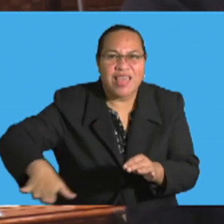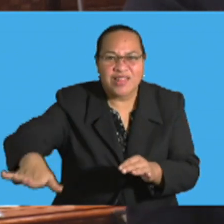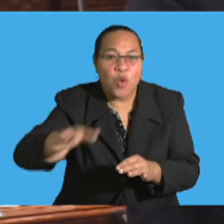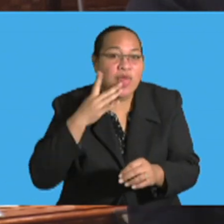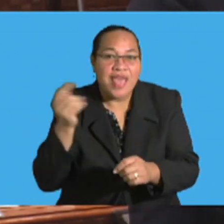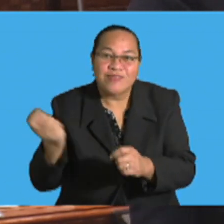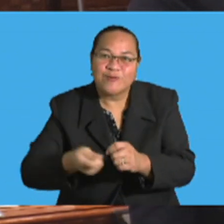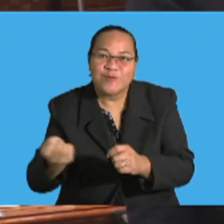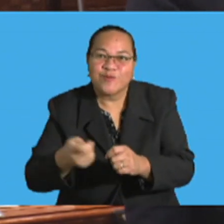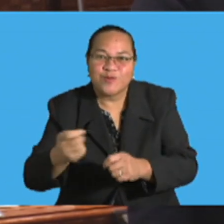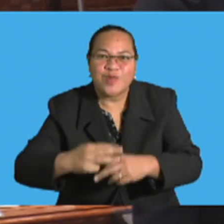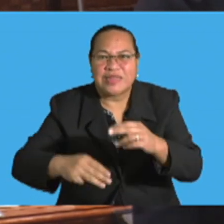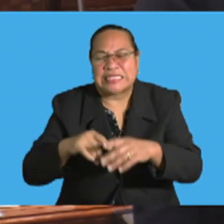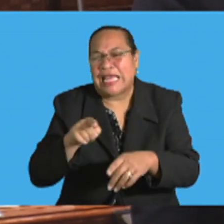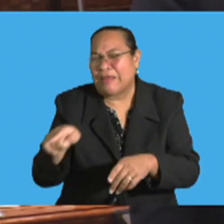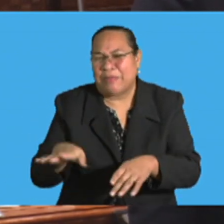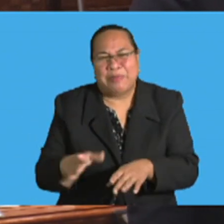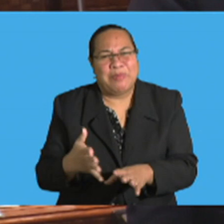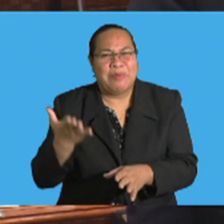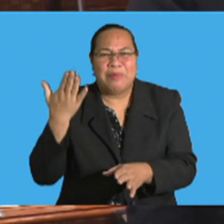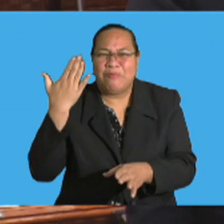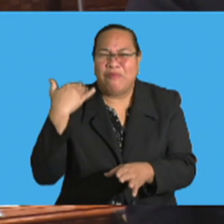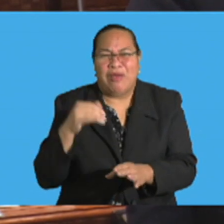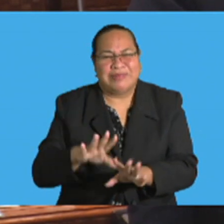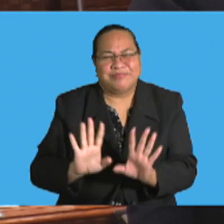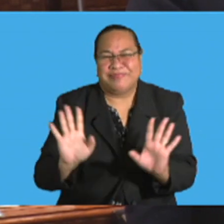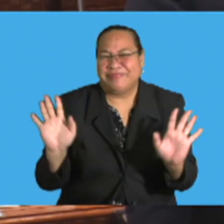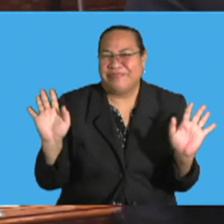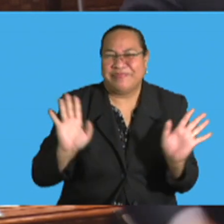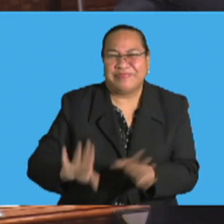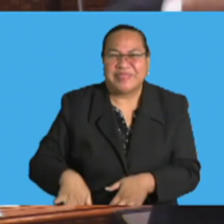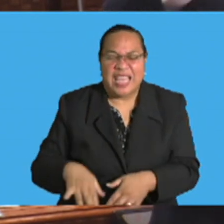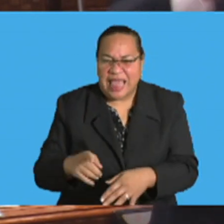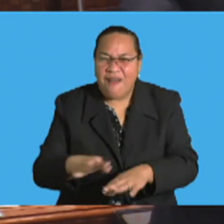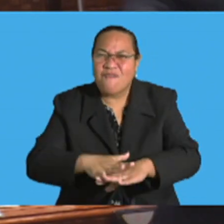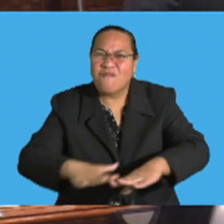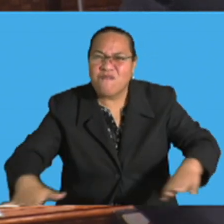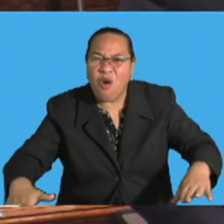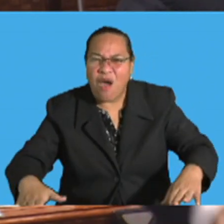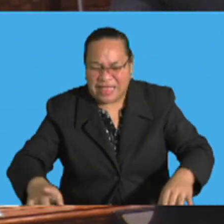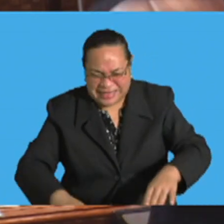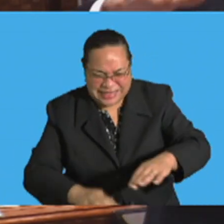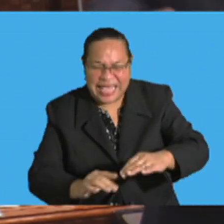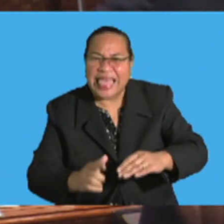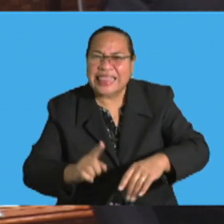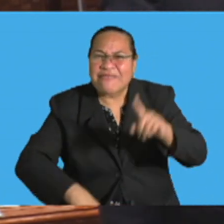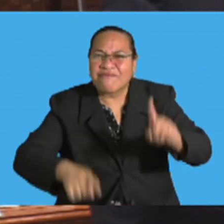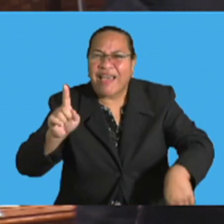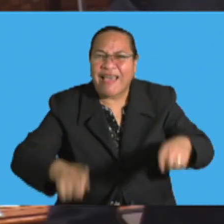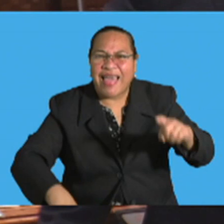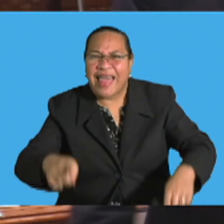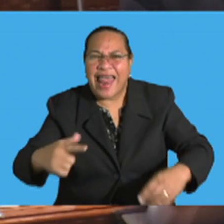renovated. It was horrendous. Everybody knows about that. They had floor sizes, different levels, different